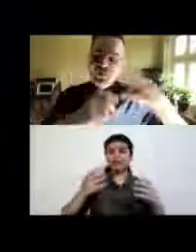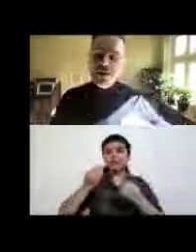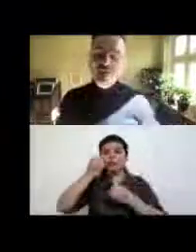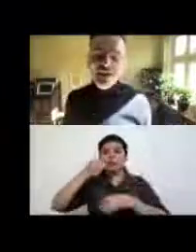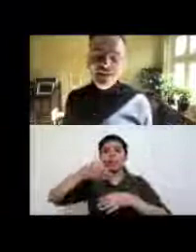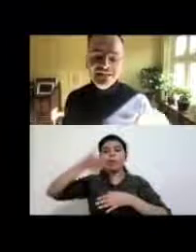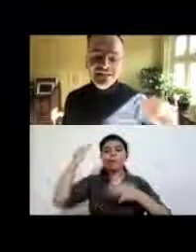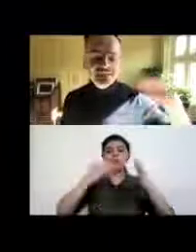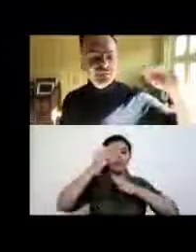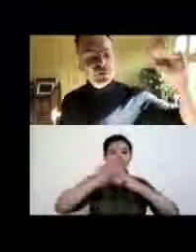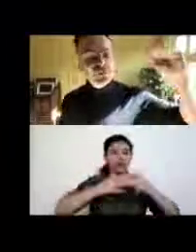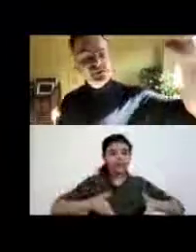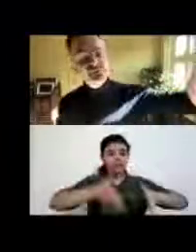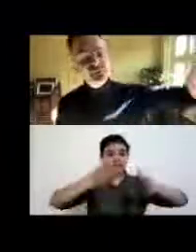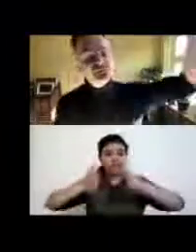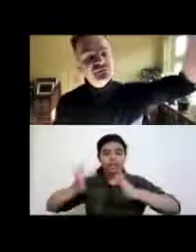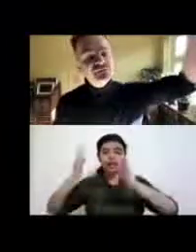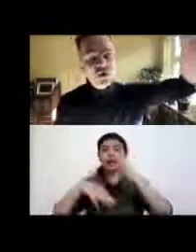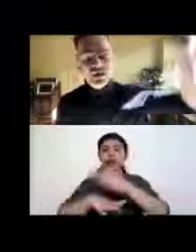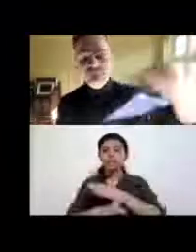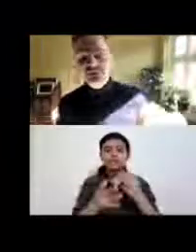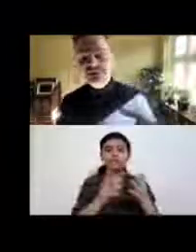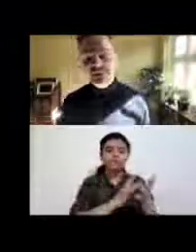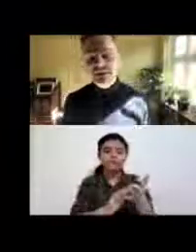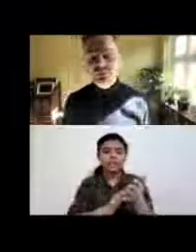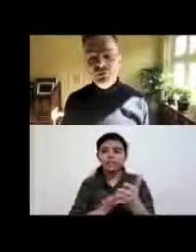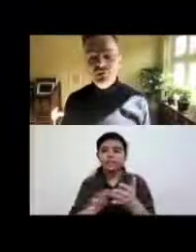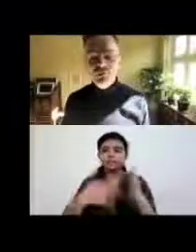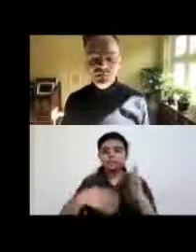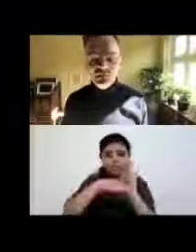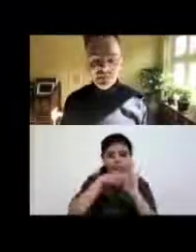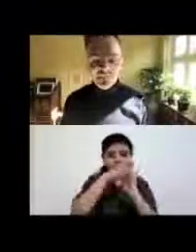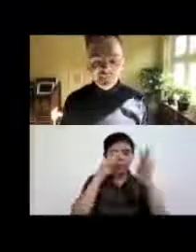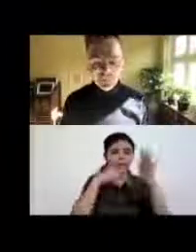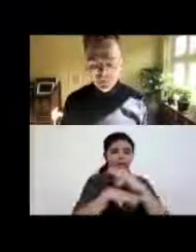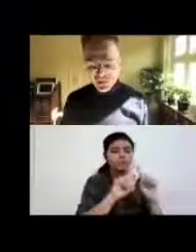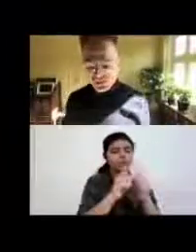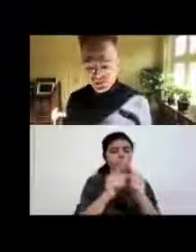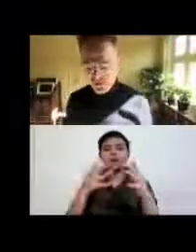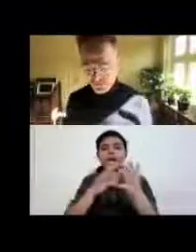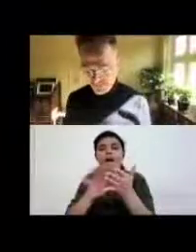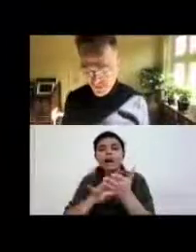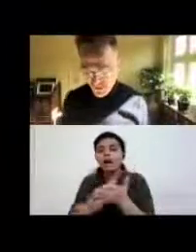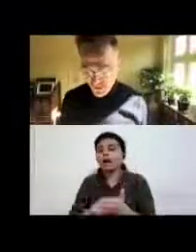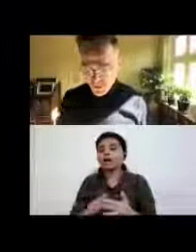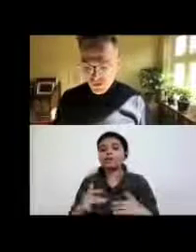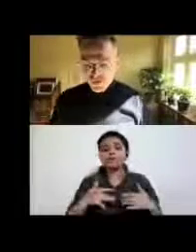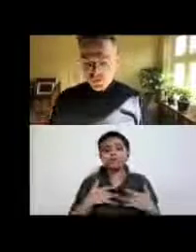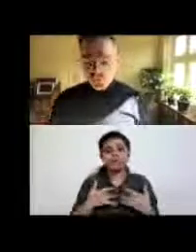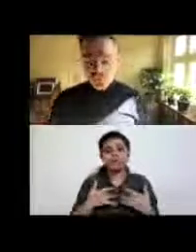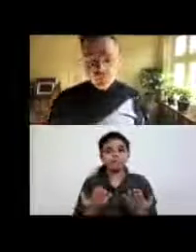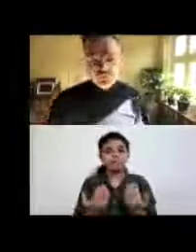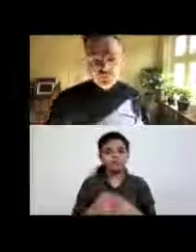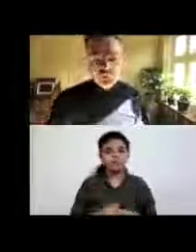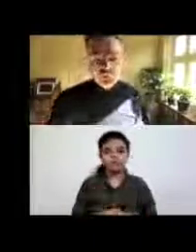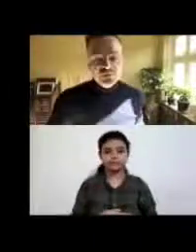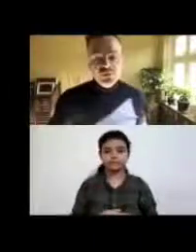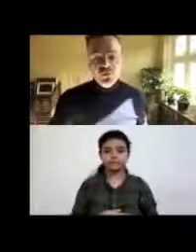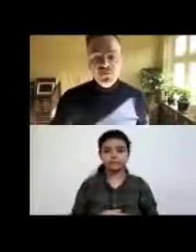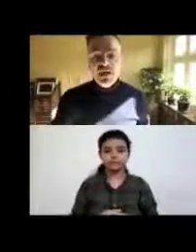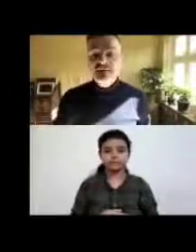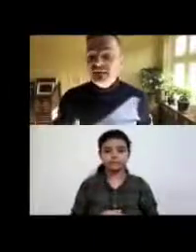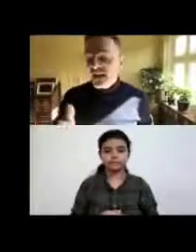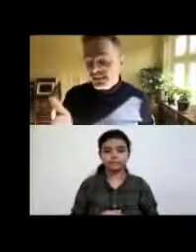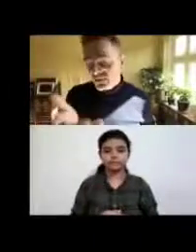their wayfinding system on the different floor levels within the building. Yeah.